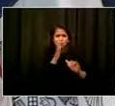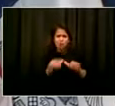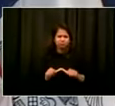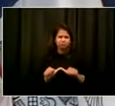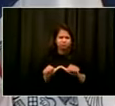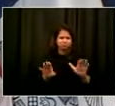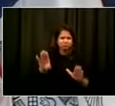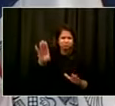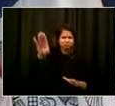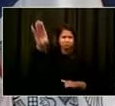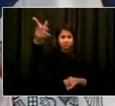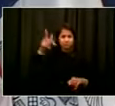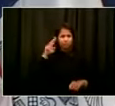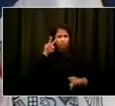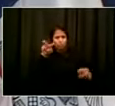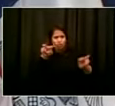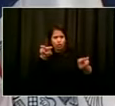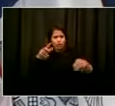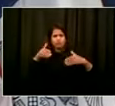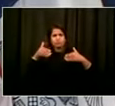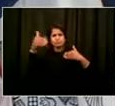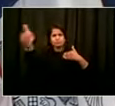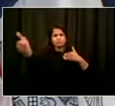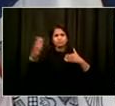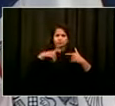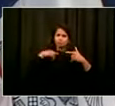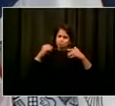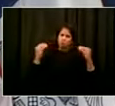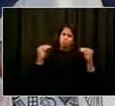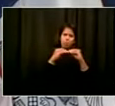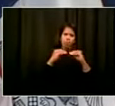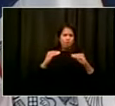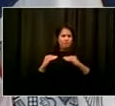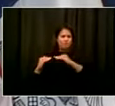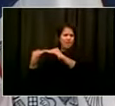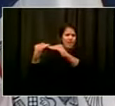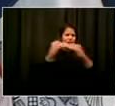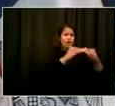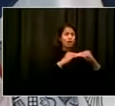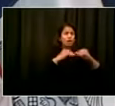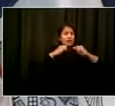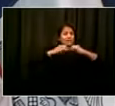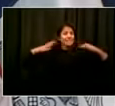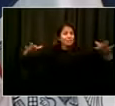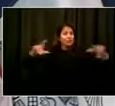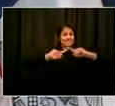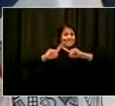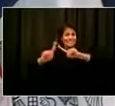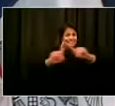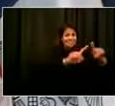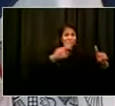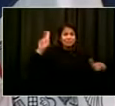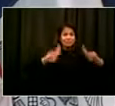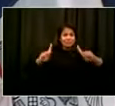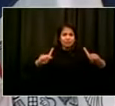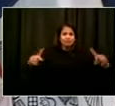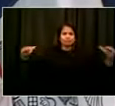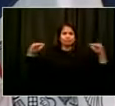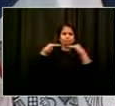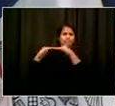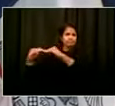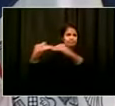unfairness that's still too much of life in the city that has to be overcome. And this is something that people are feeling obviously all over the